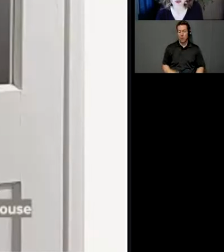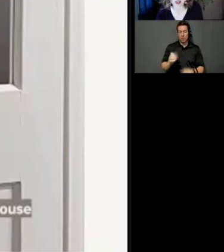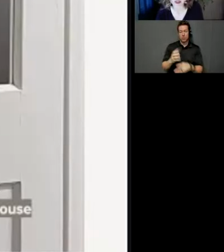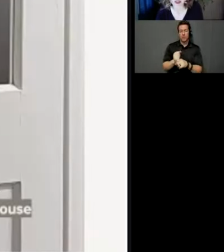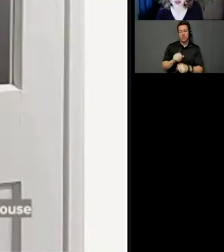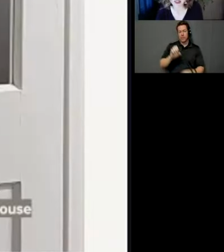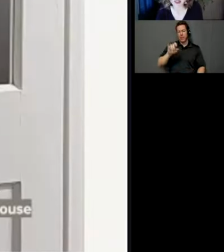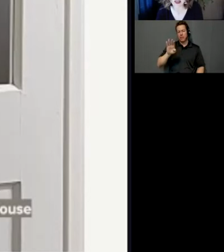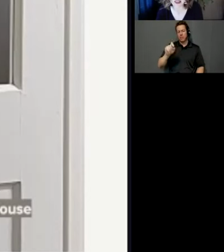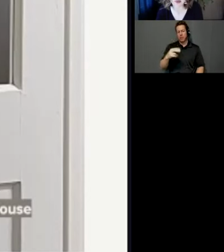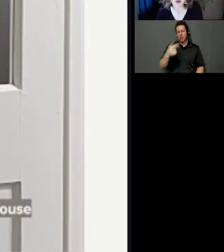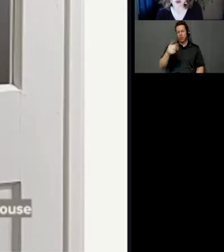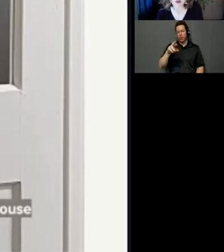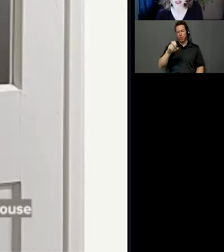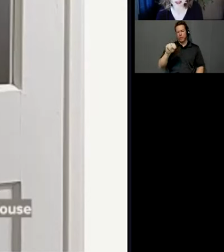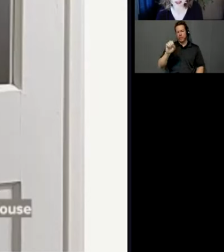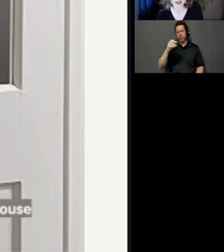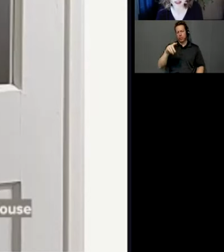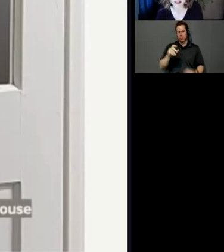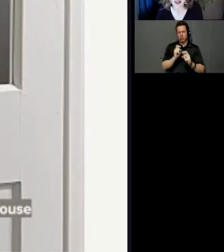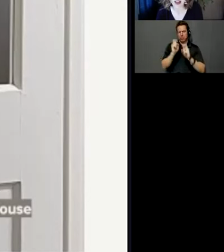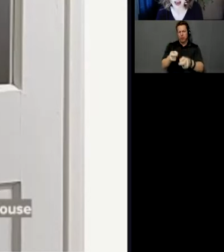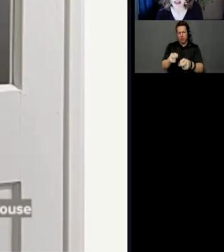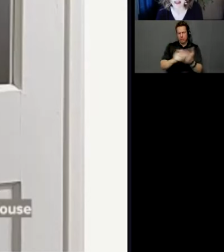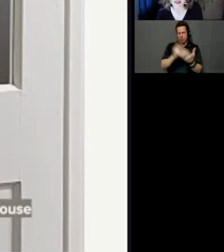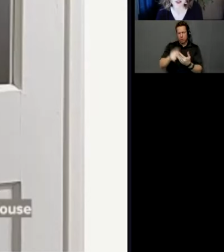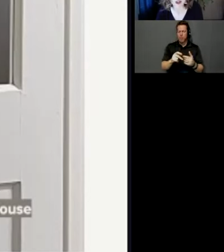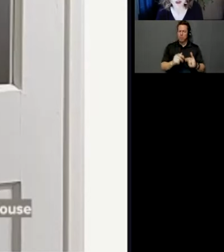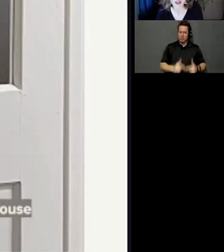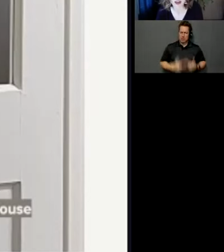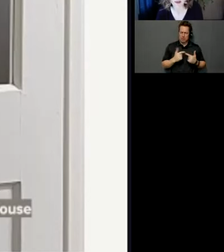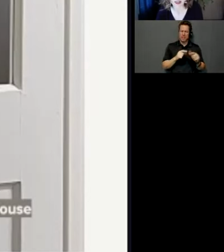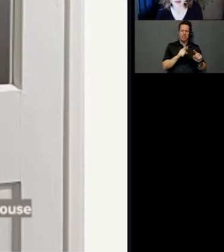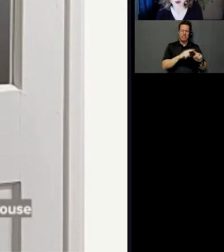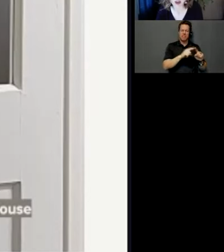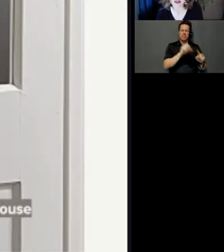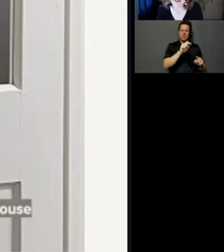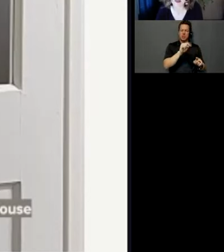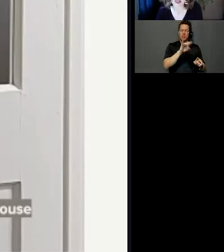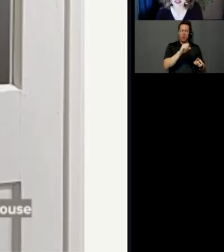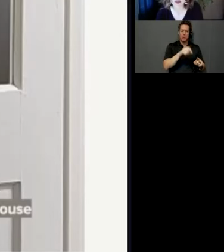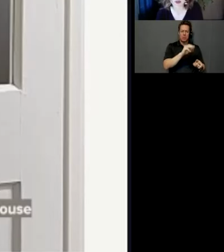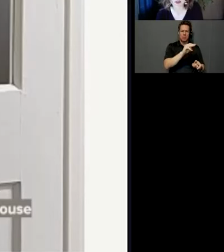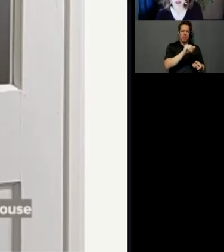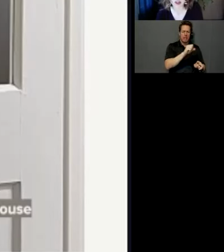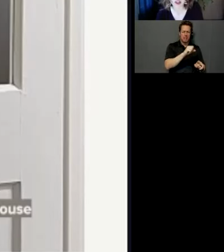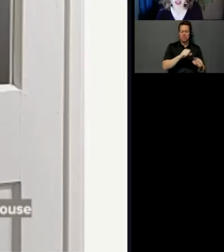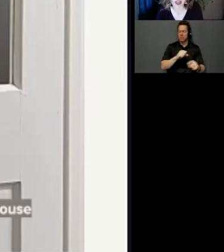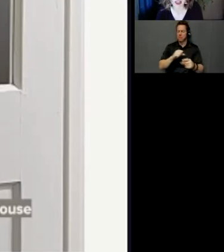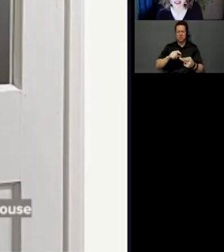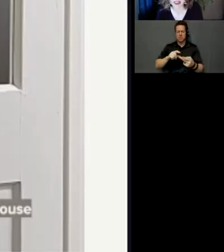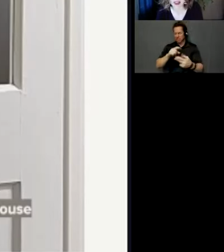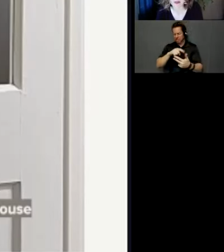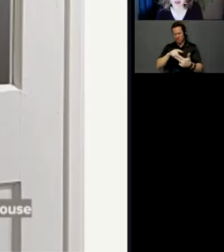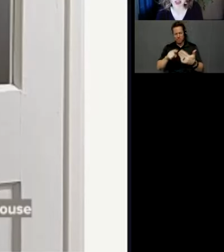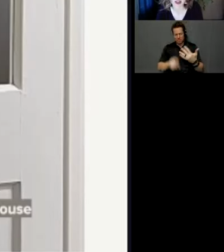Greenshields Foundation Grant and has been awarded residencies at the studios at Mass MoCa, Sam and Adele Golden Foundation,